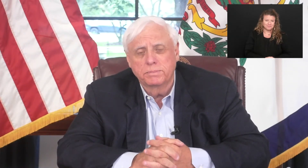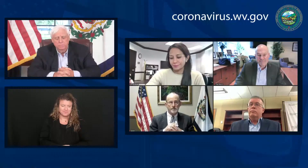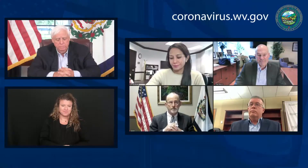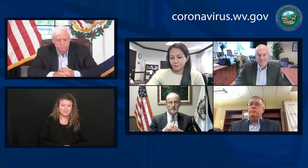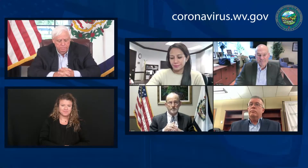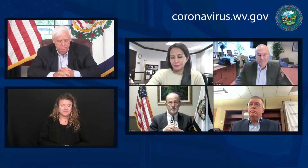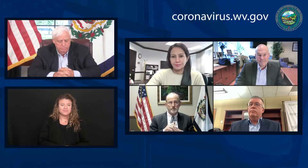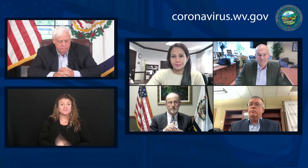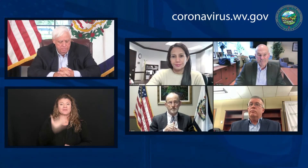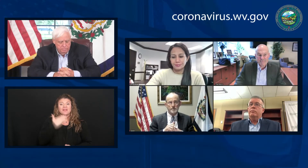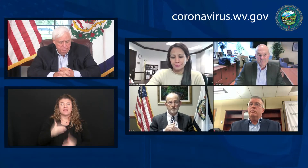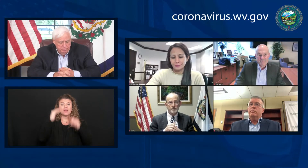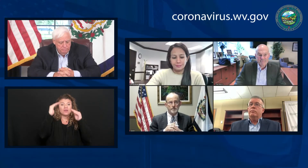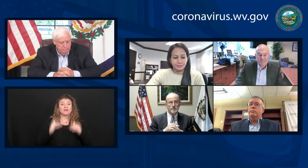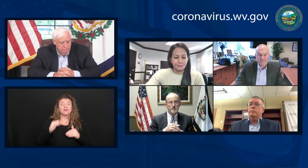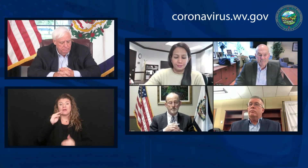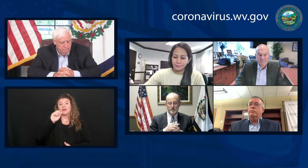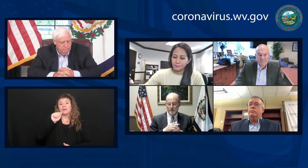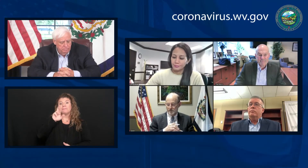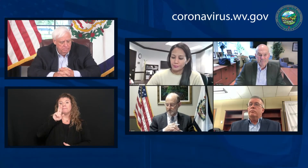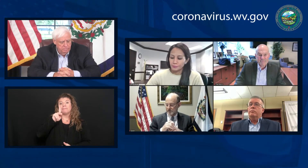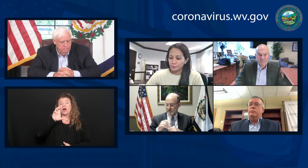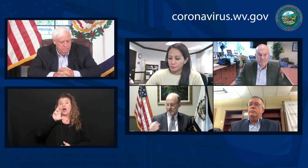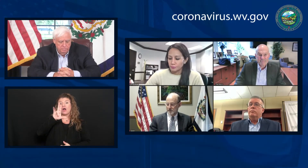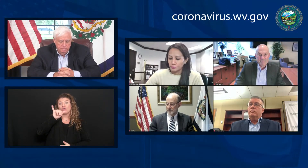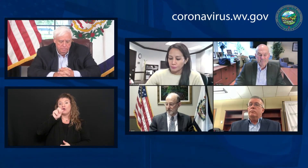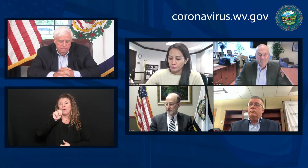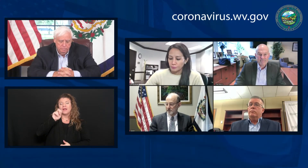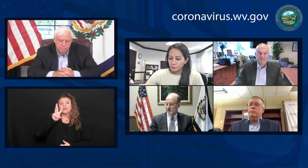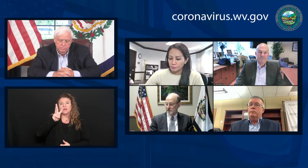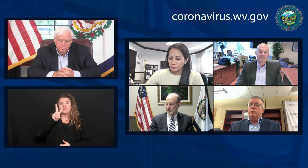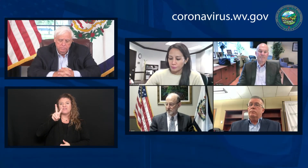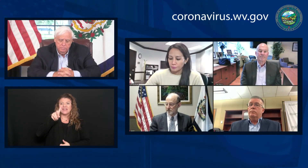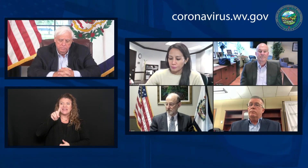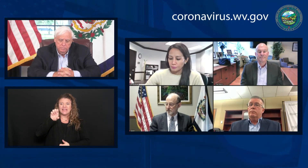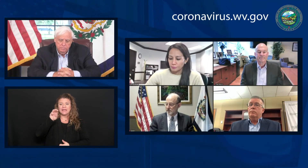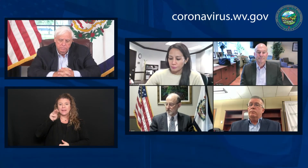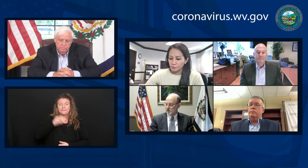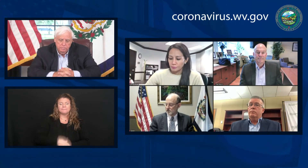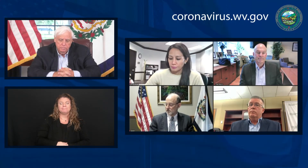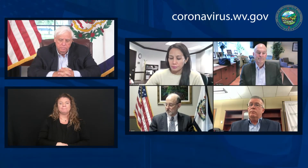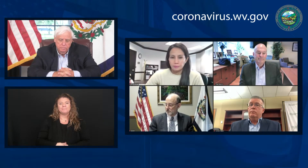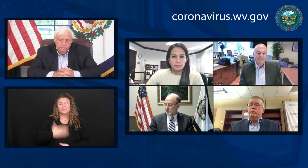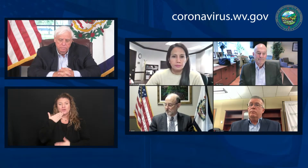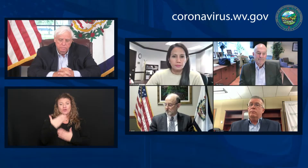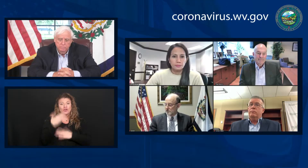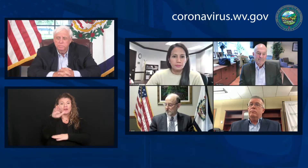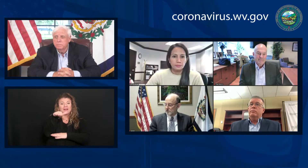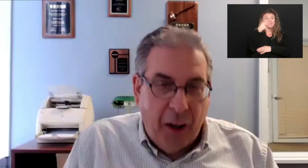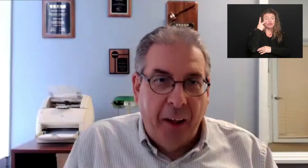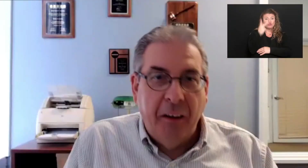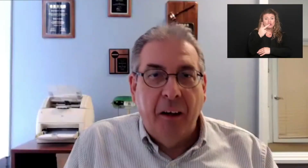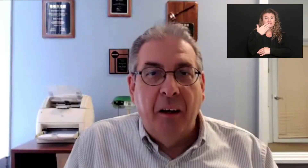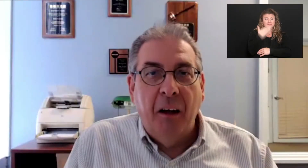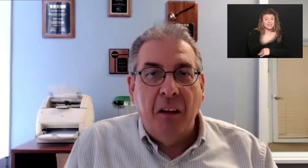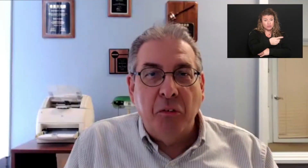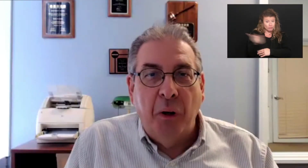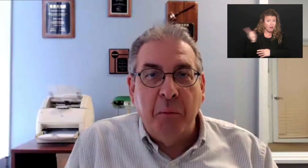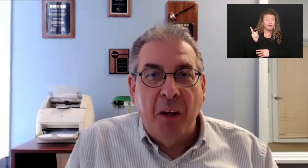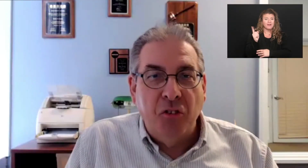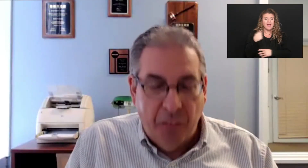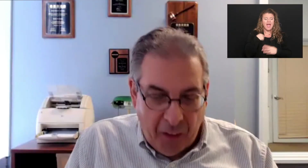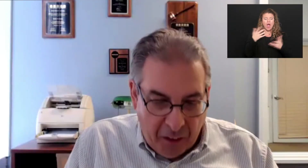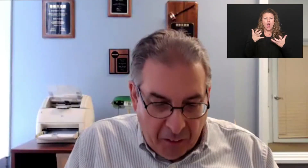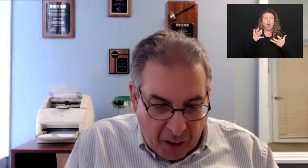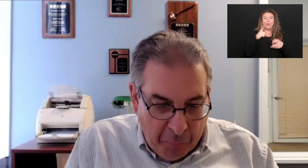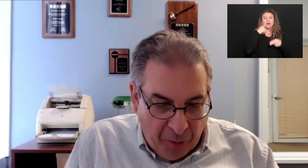All right, thank you, Mark. Next, we'll go to Mark Cram with WDVM. Good afternoon. Good to see all of you. And I just wanted